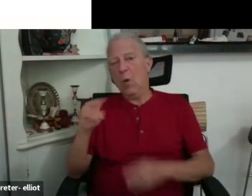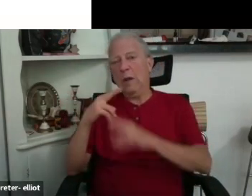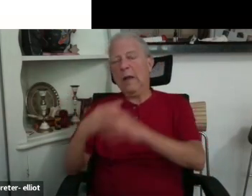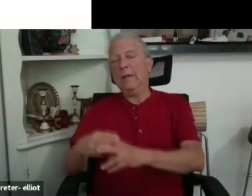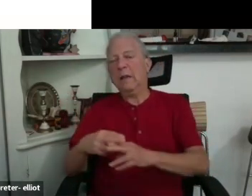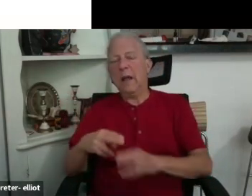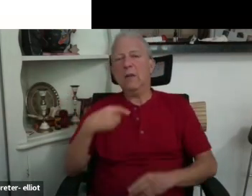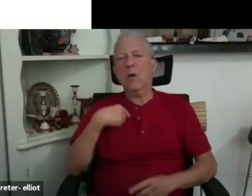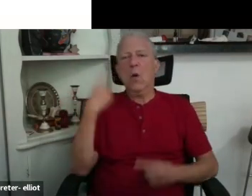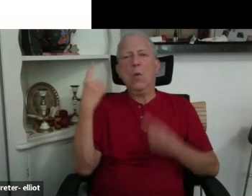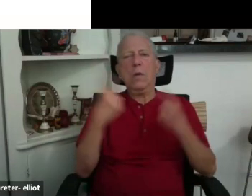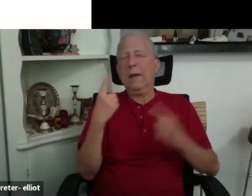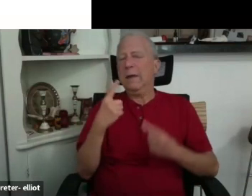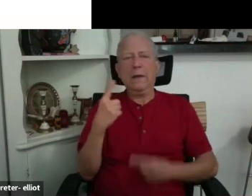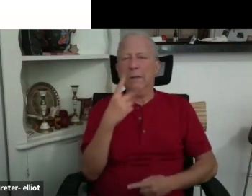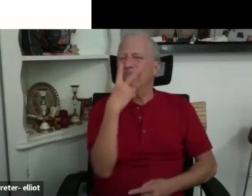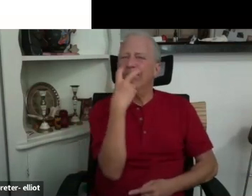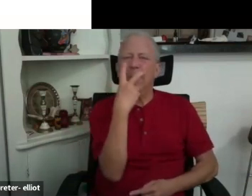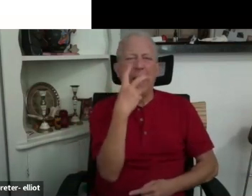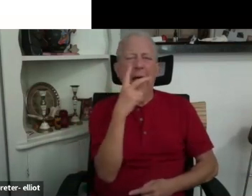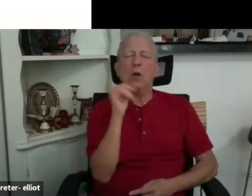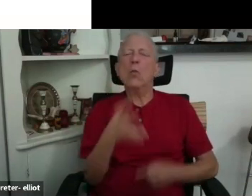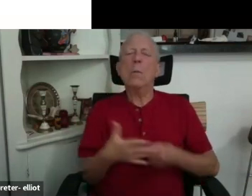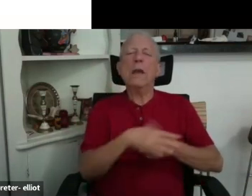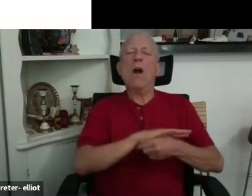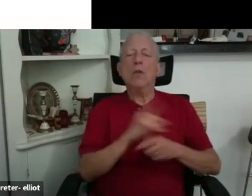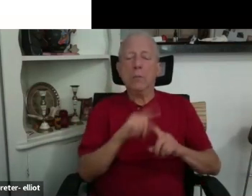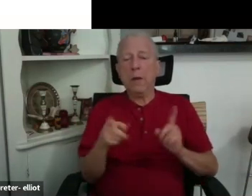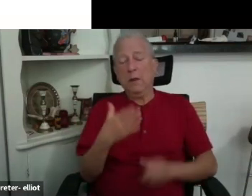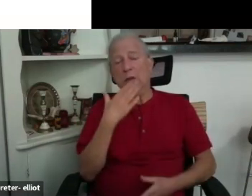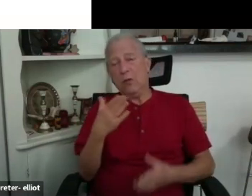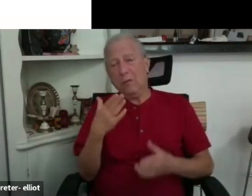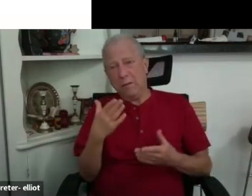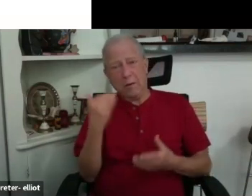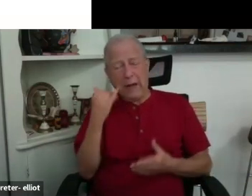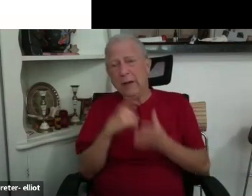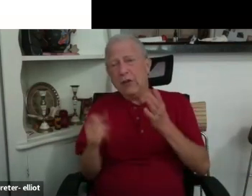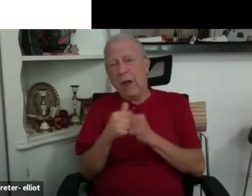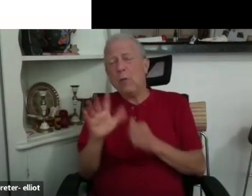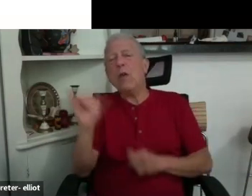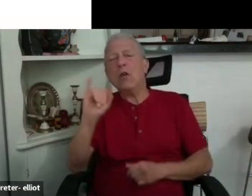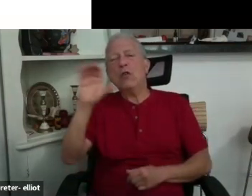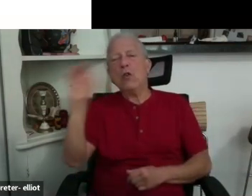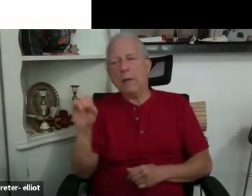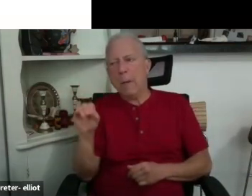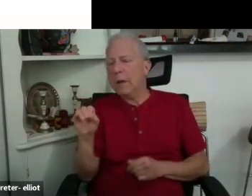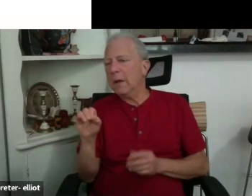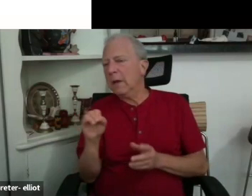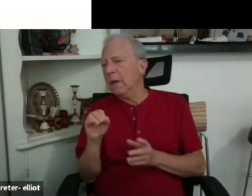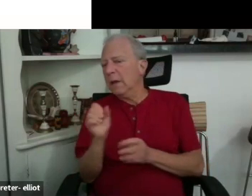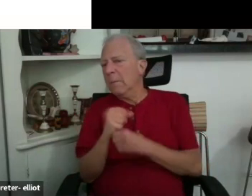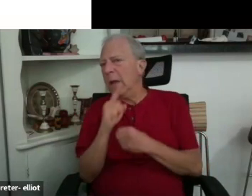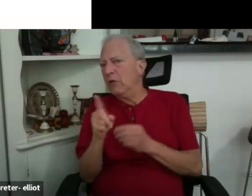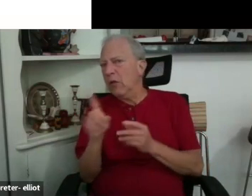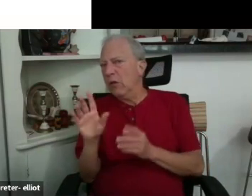thinking it probably will not be covered, but it would be good to check with your insurance companies and get clear on the language in